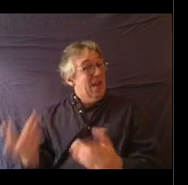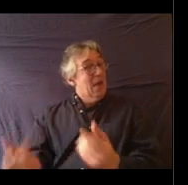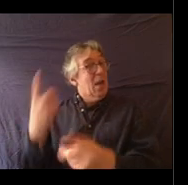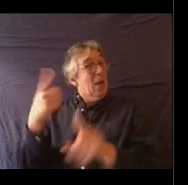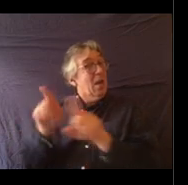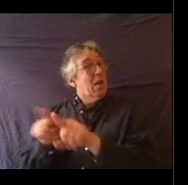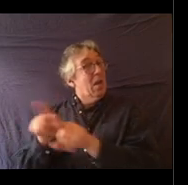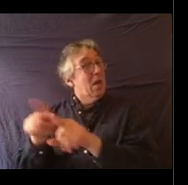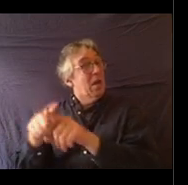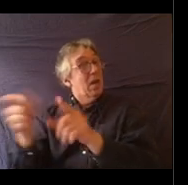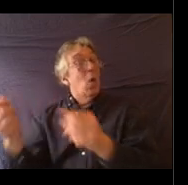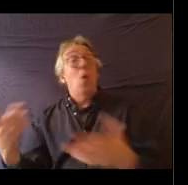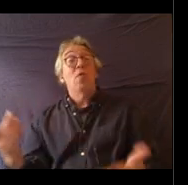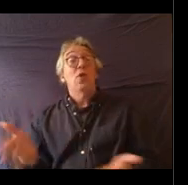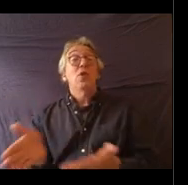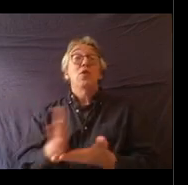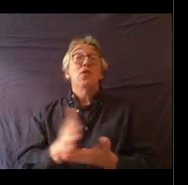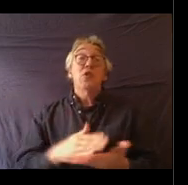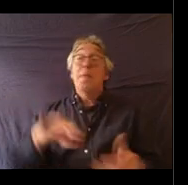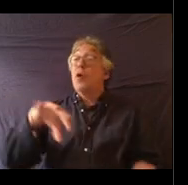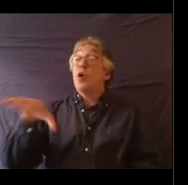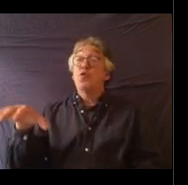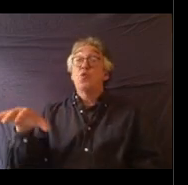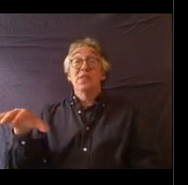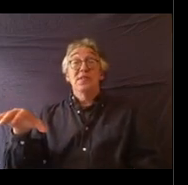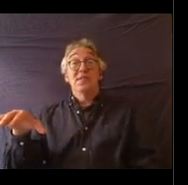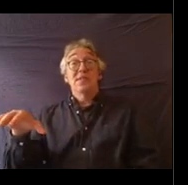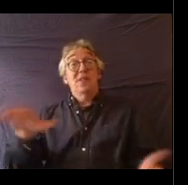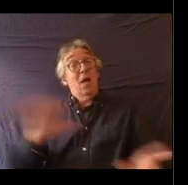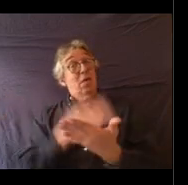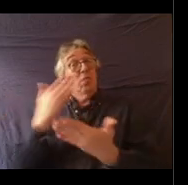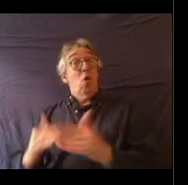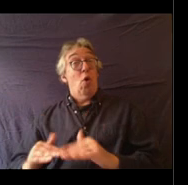there countries who are taking a bolder approach by setting up